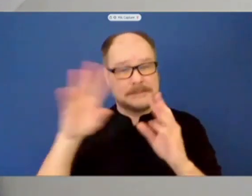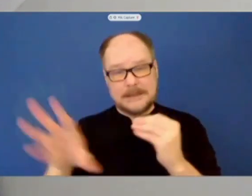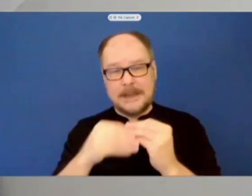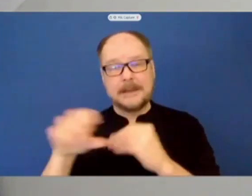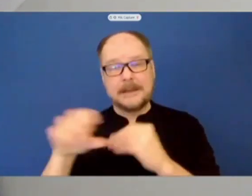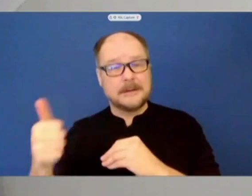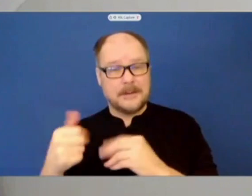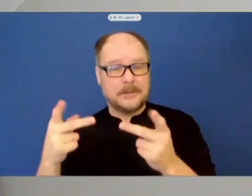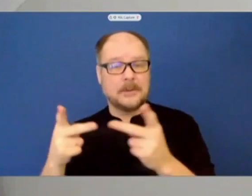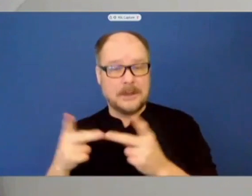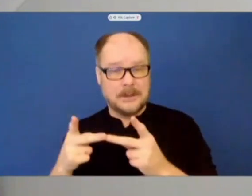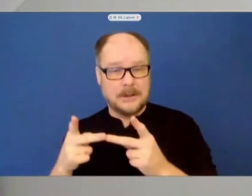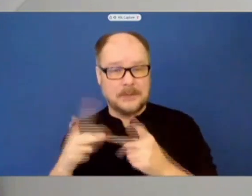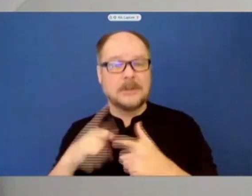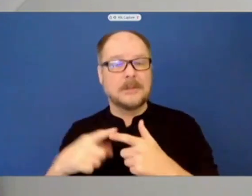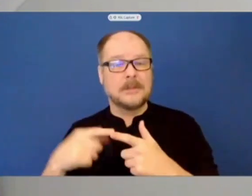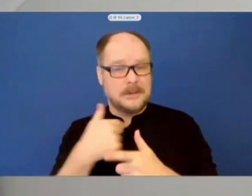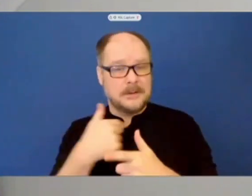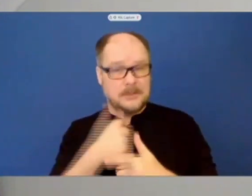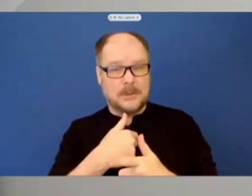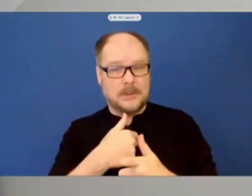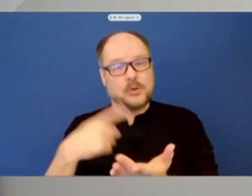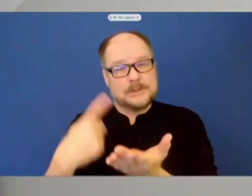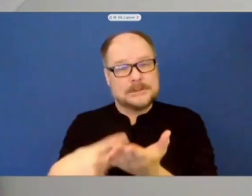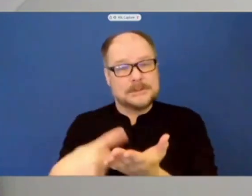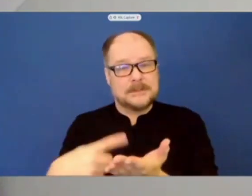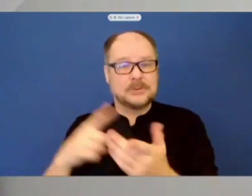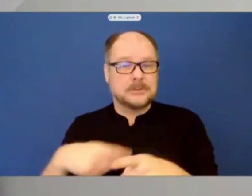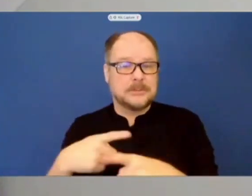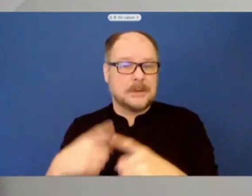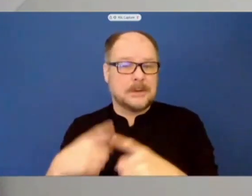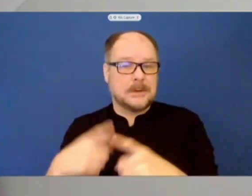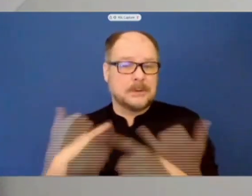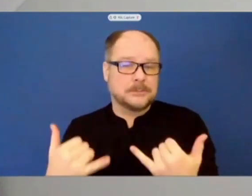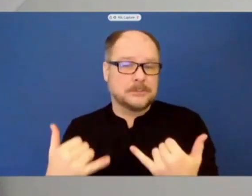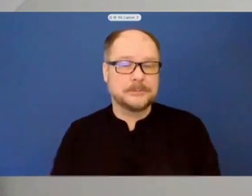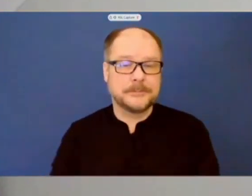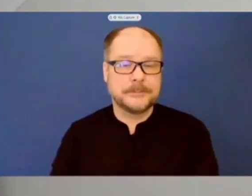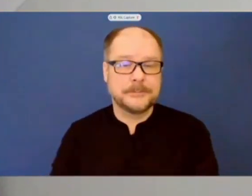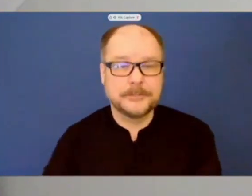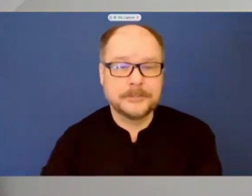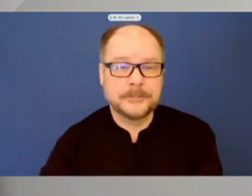what we will, we're in the discussions about doing.